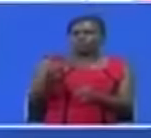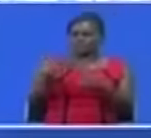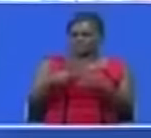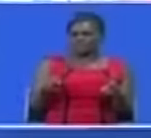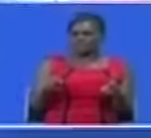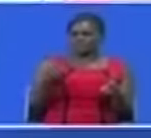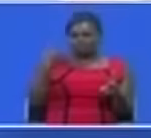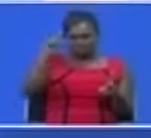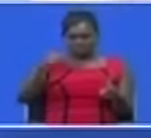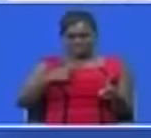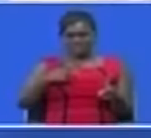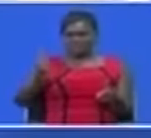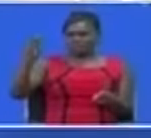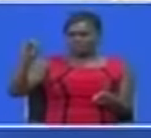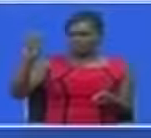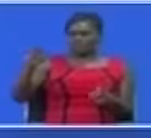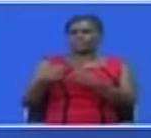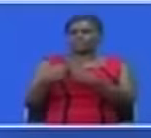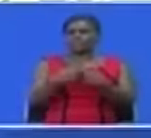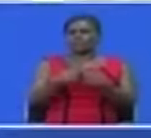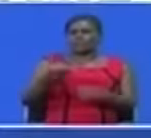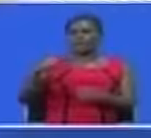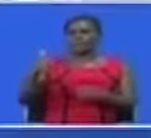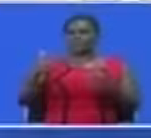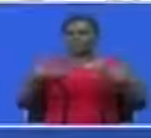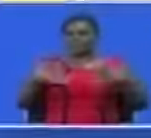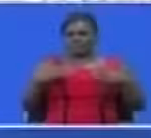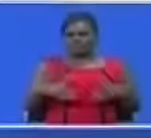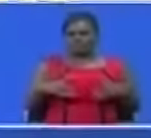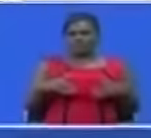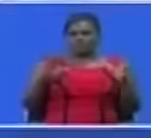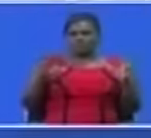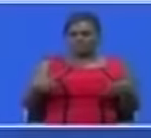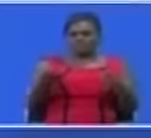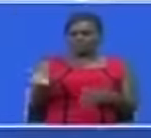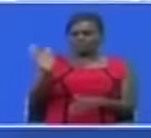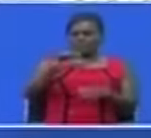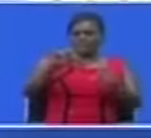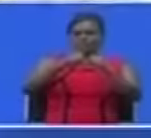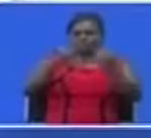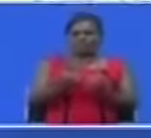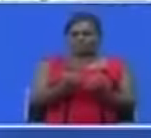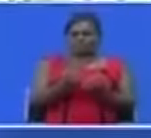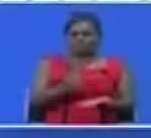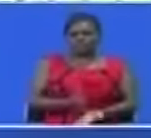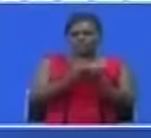me. The WNBA star is challenging other established sportspersons in the country to give back to society